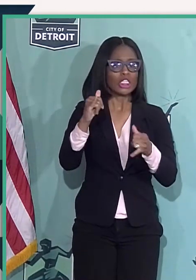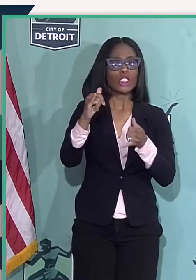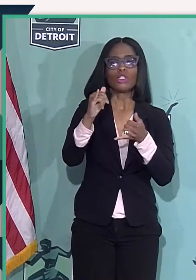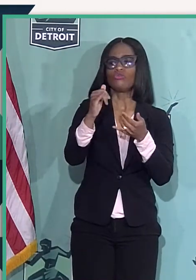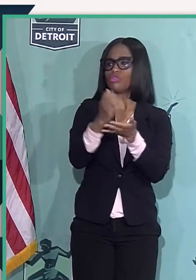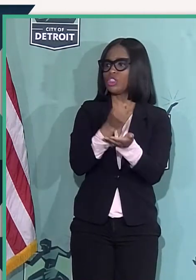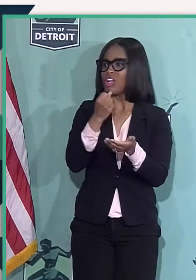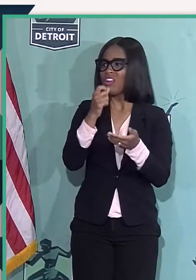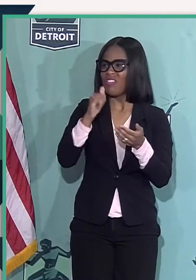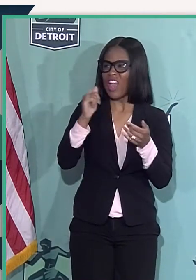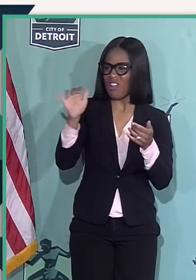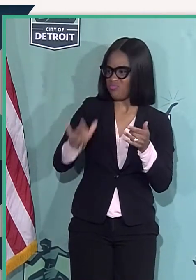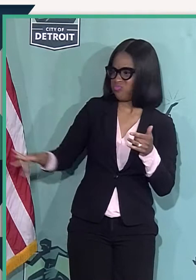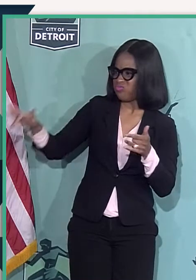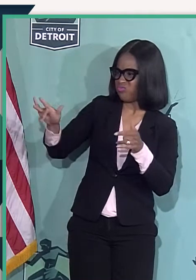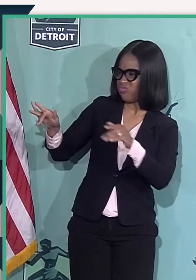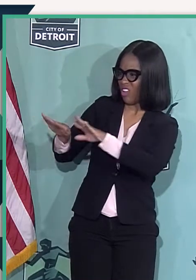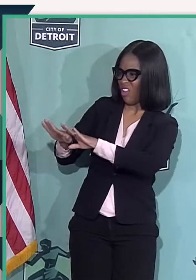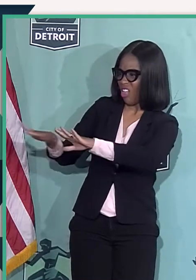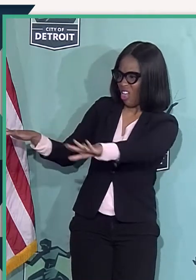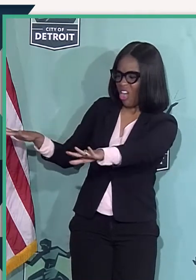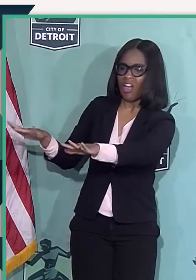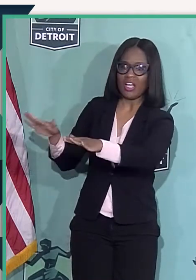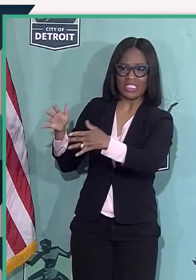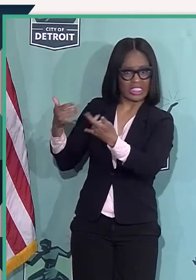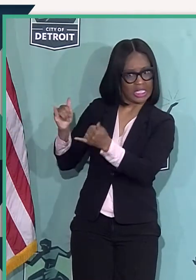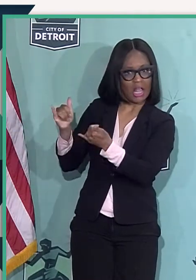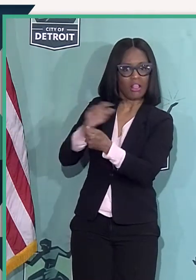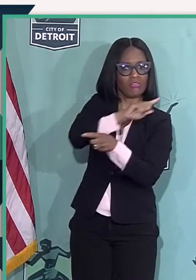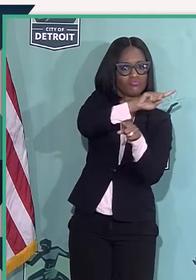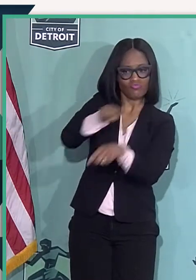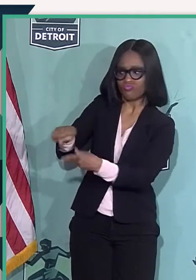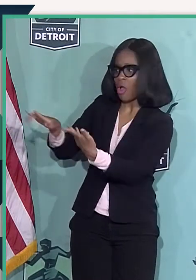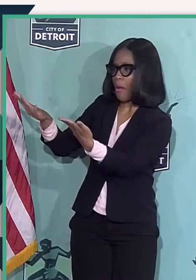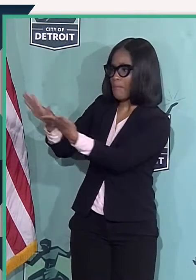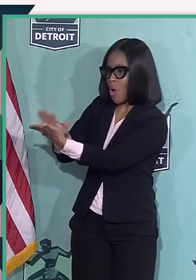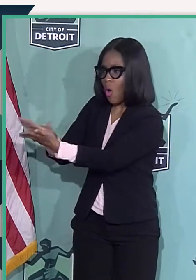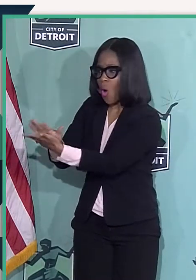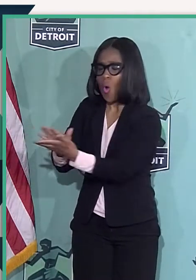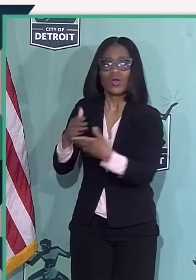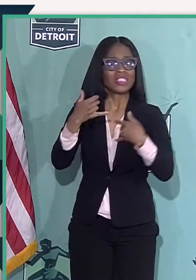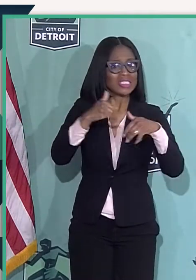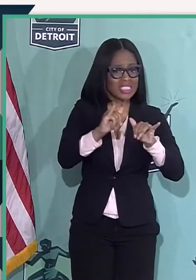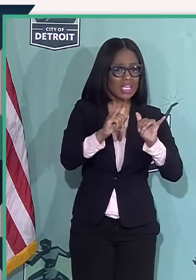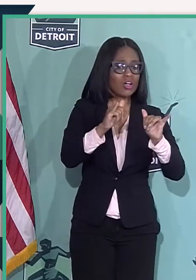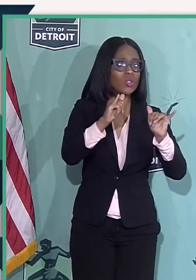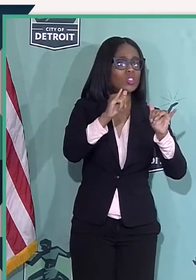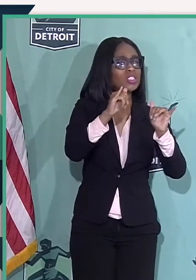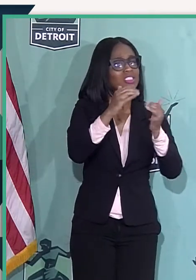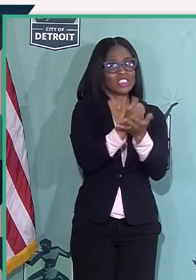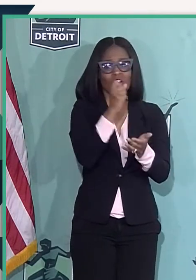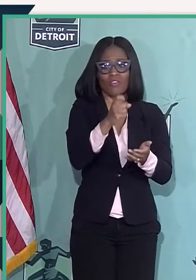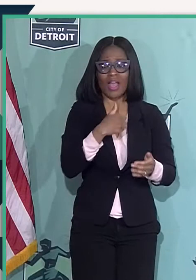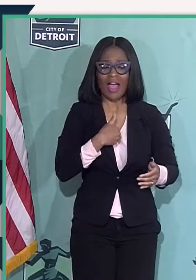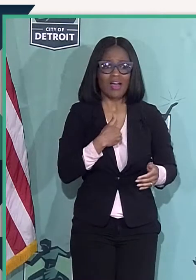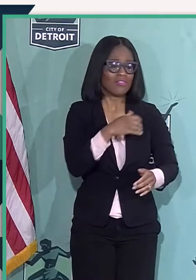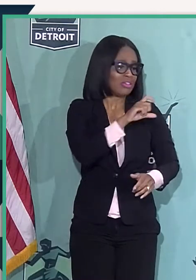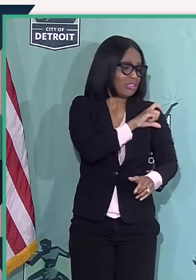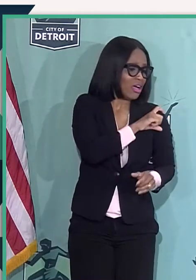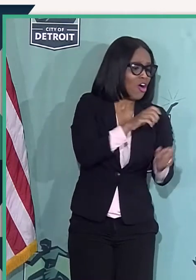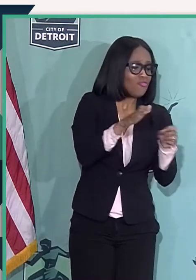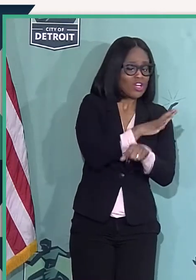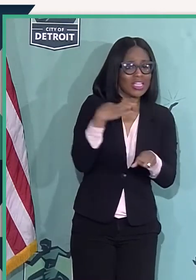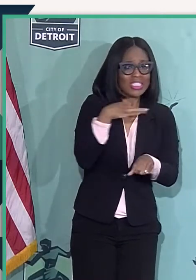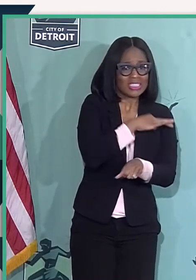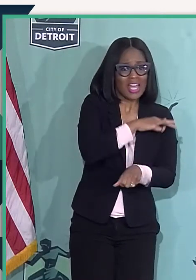lot that may be next to you gets mowed. You need to make sure that we have our public safety and first responders fully staffed and working and healthy to